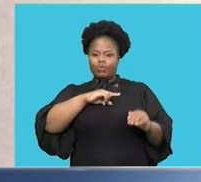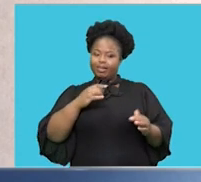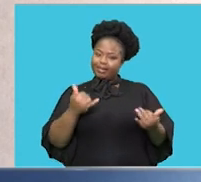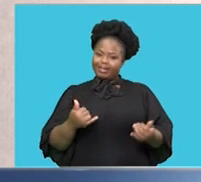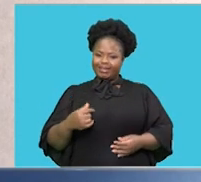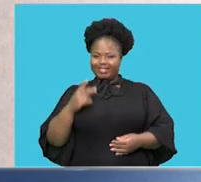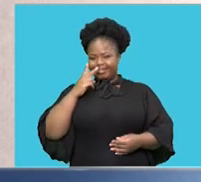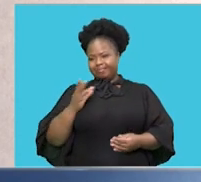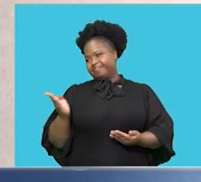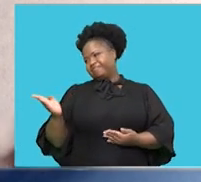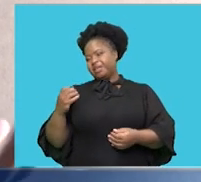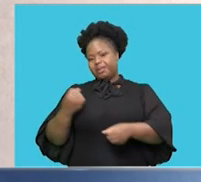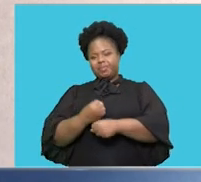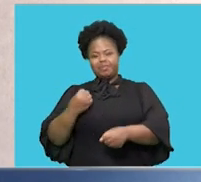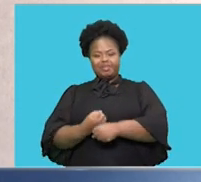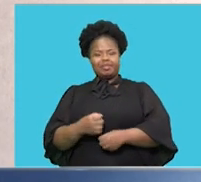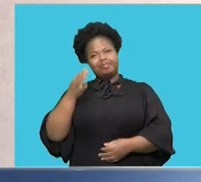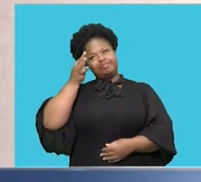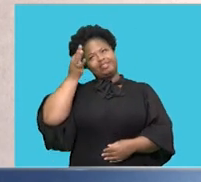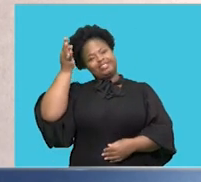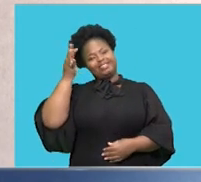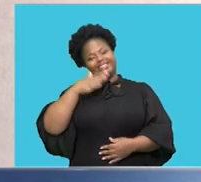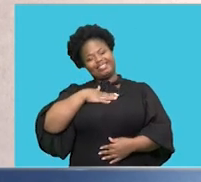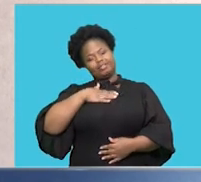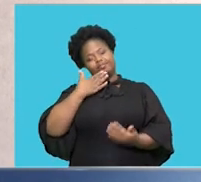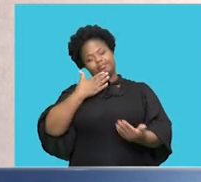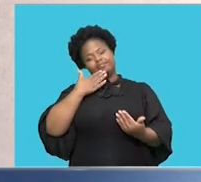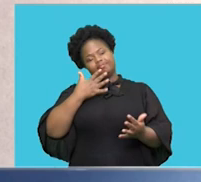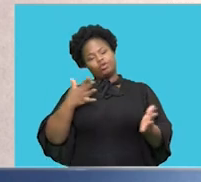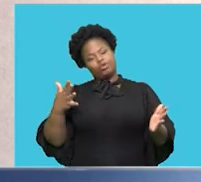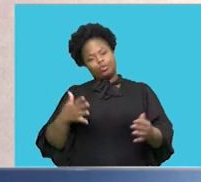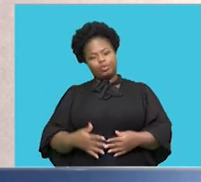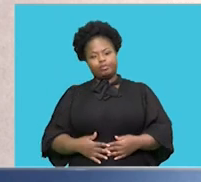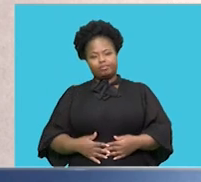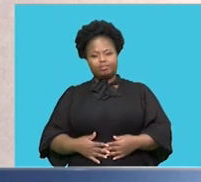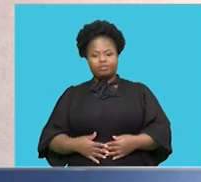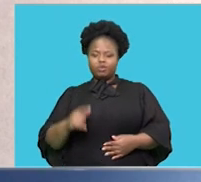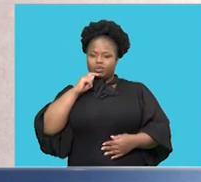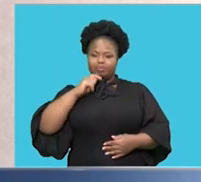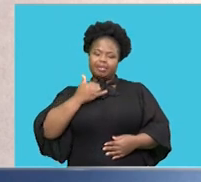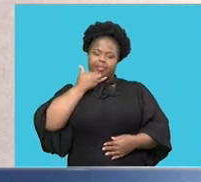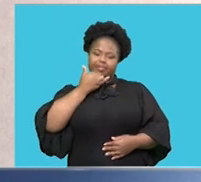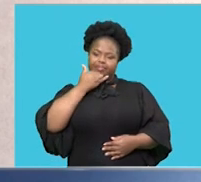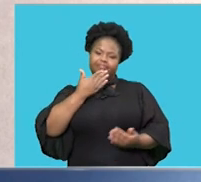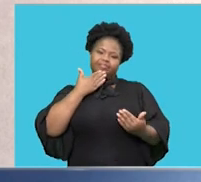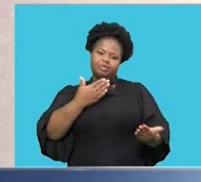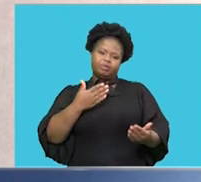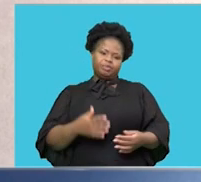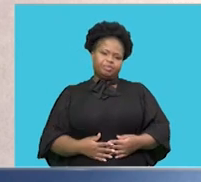man, they made my dream. I'm grateful. Thank you,